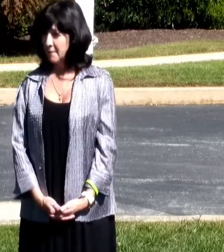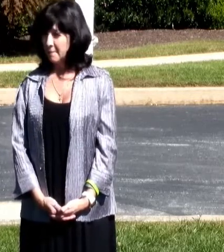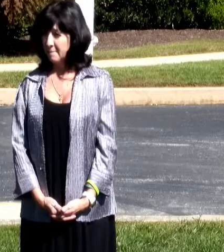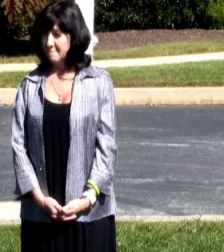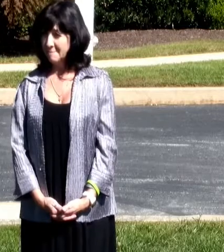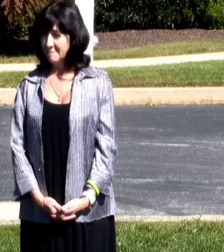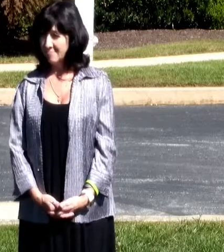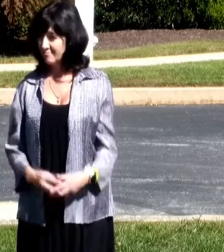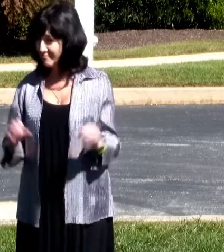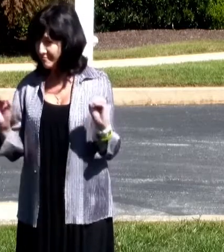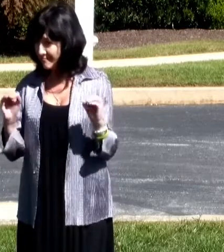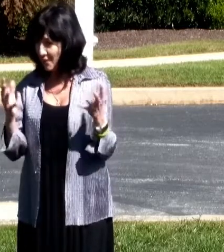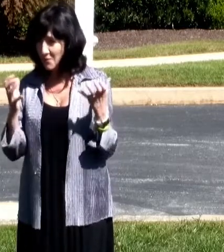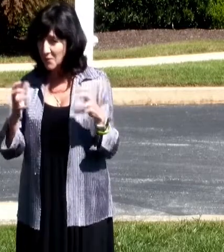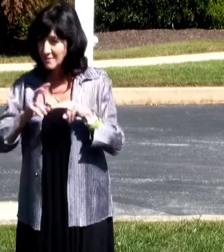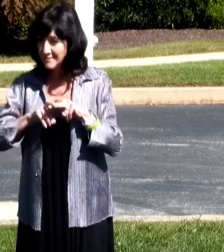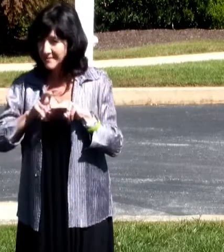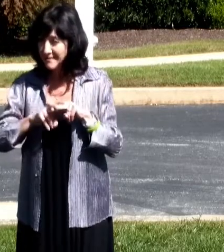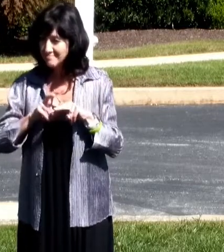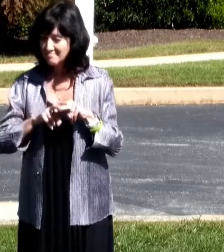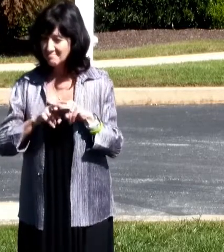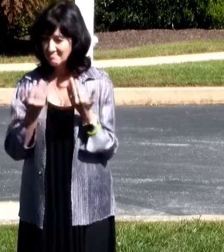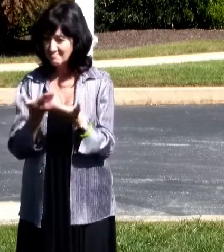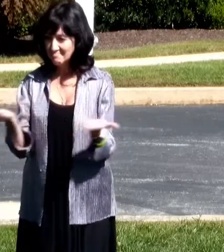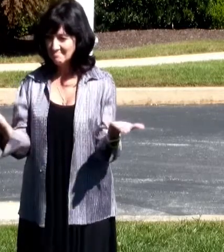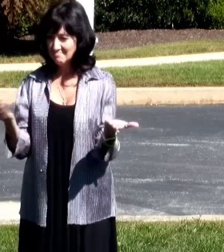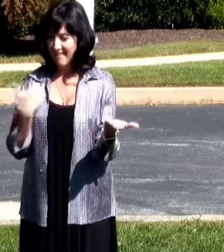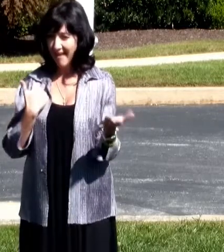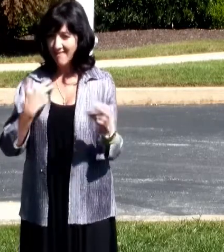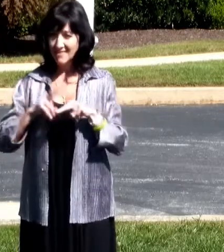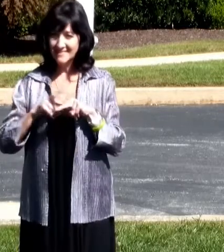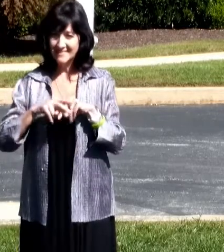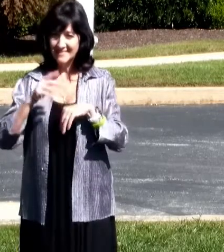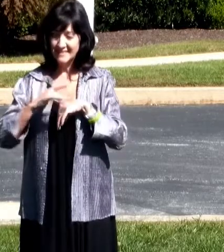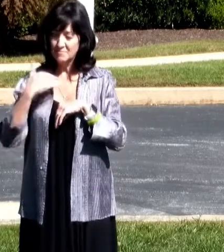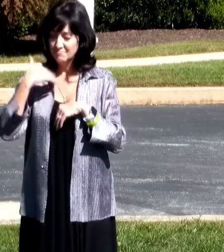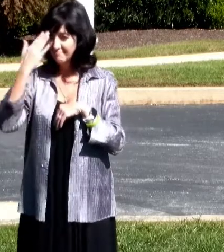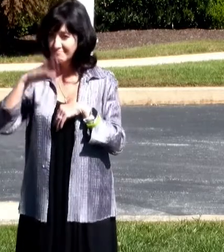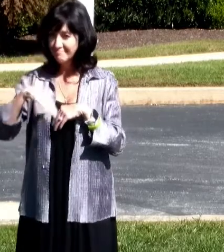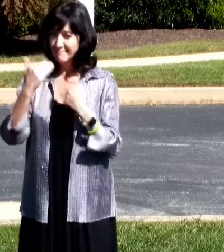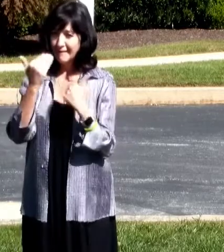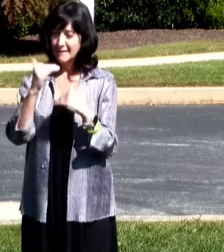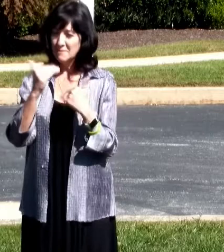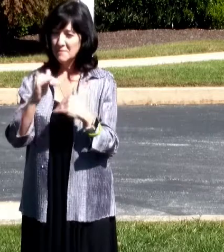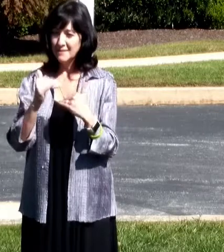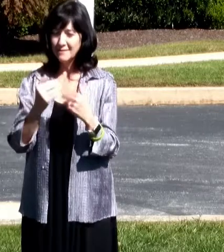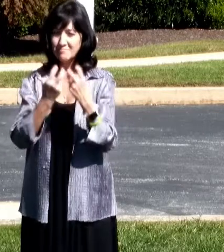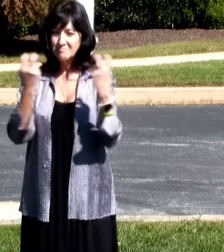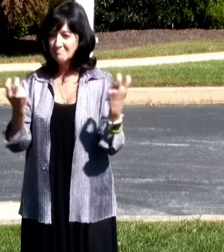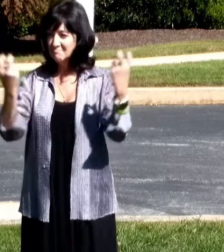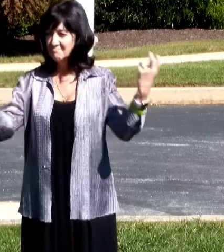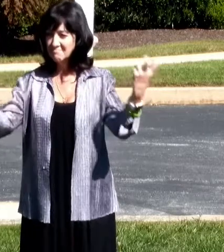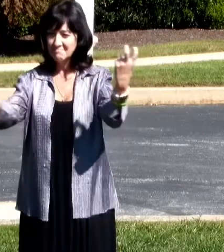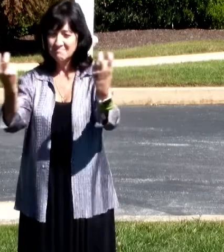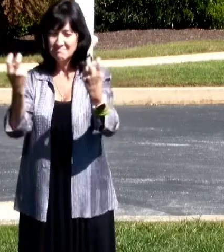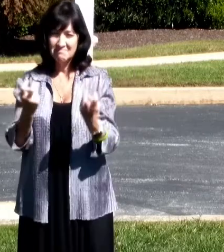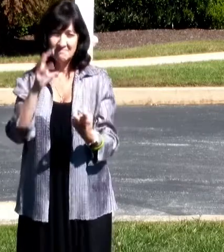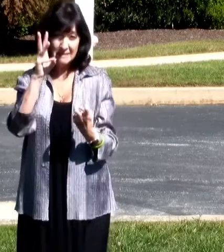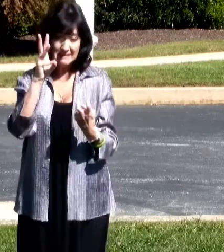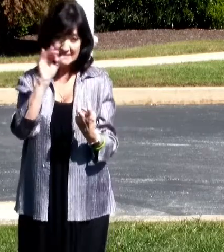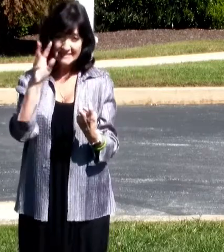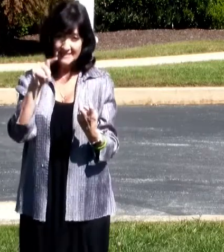Nobody wants to sit down. I mean, pull up. There's limited seating, I see, and it looks like they're 6 feet apart. I'm not